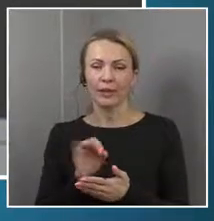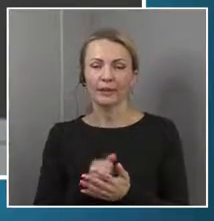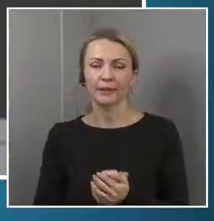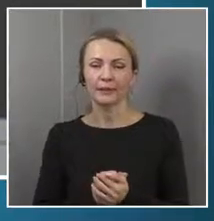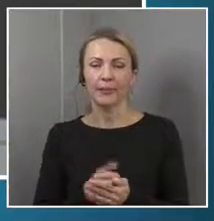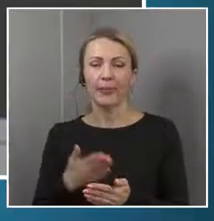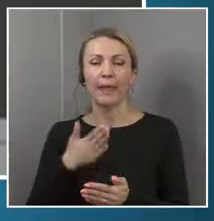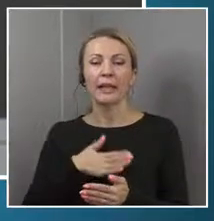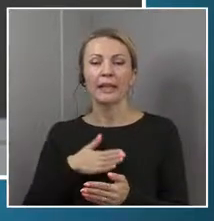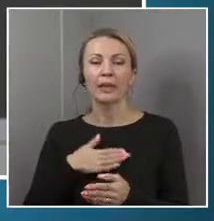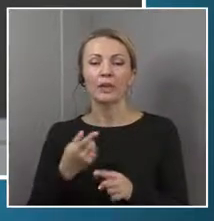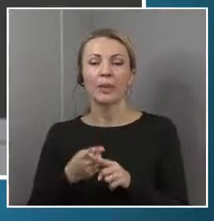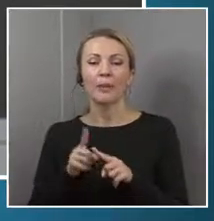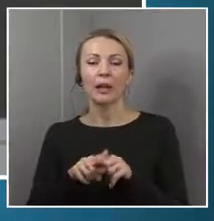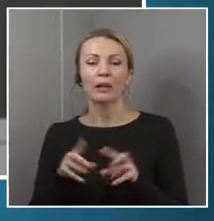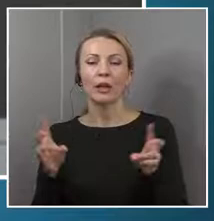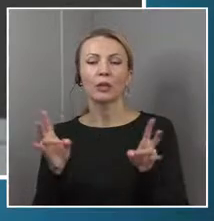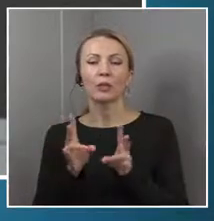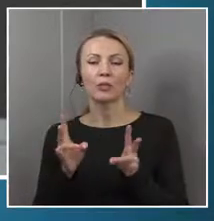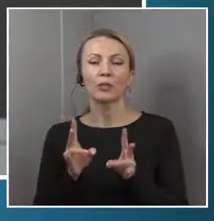old for 100 rubles.